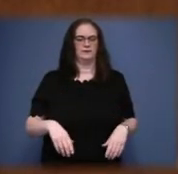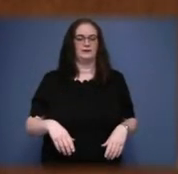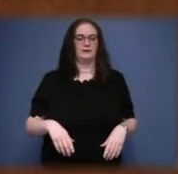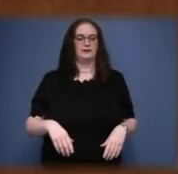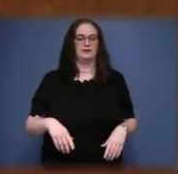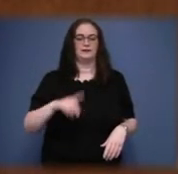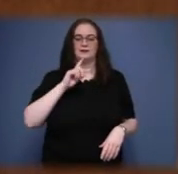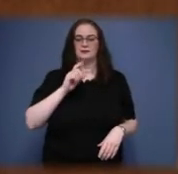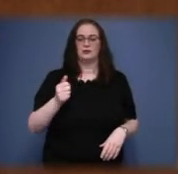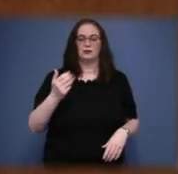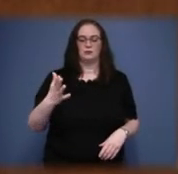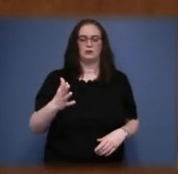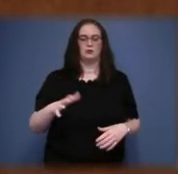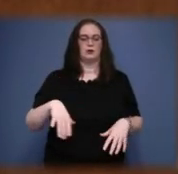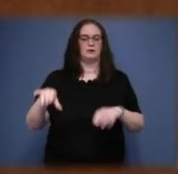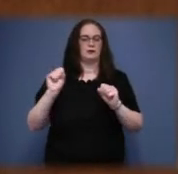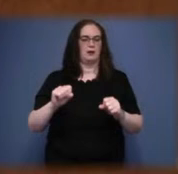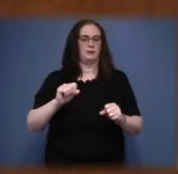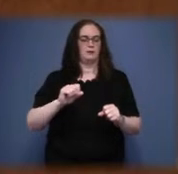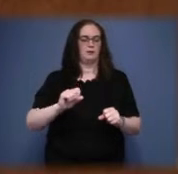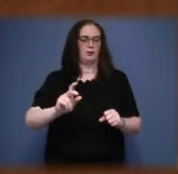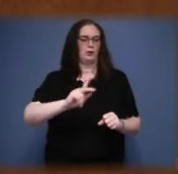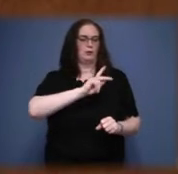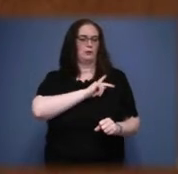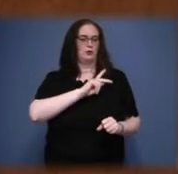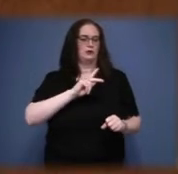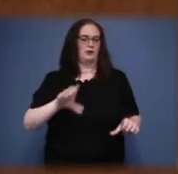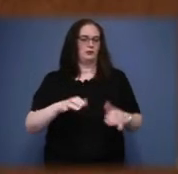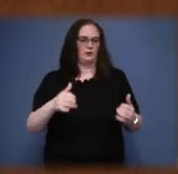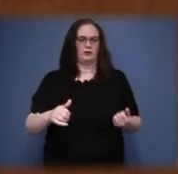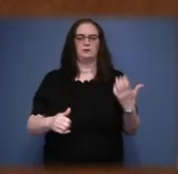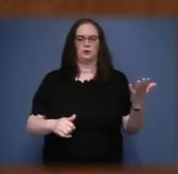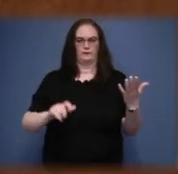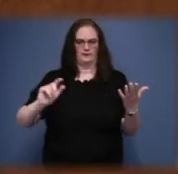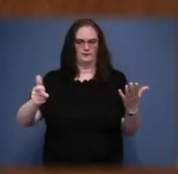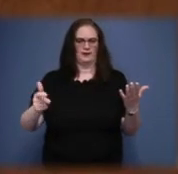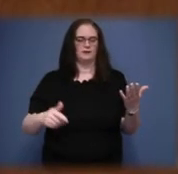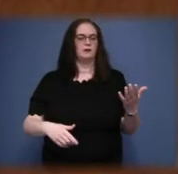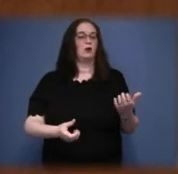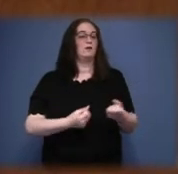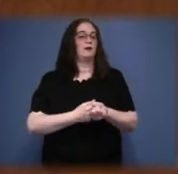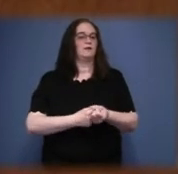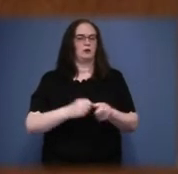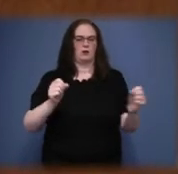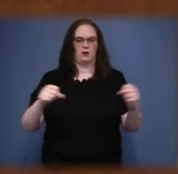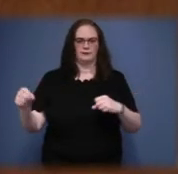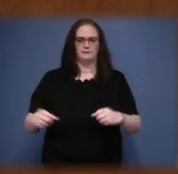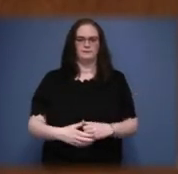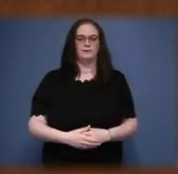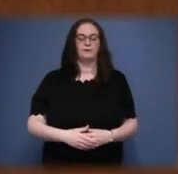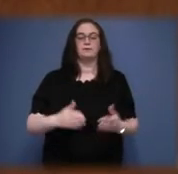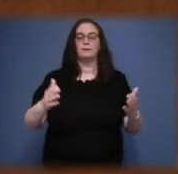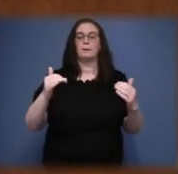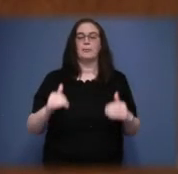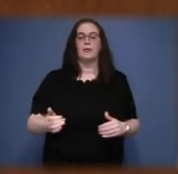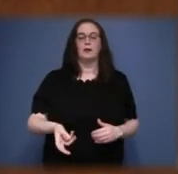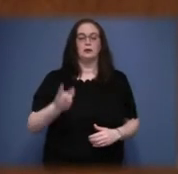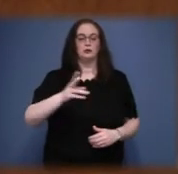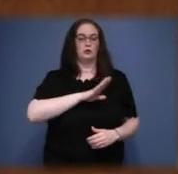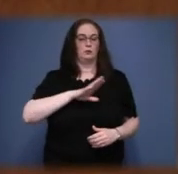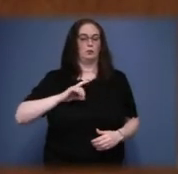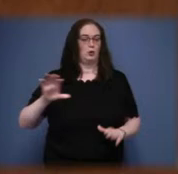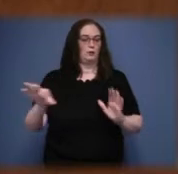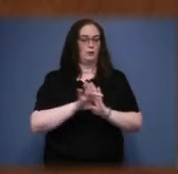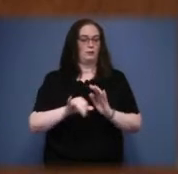Is there a motion to adopt the personnel actions for today? So moved. Second. All in favor? Aye. Aye. We have two board appointments